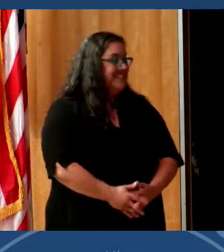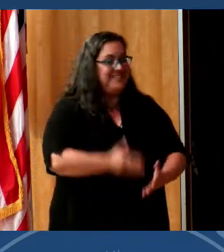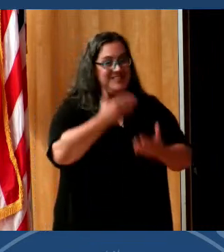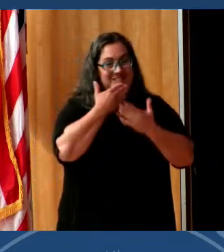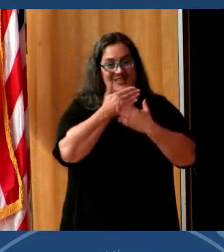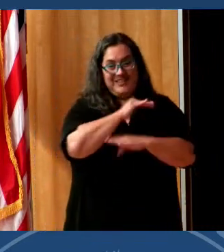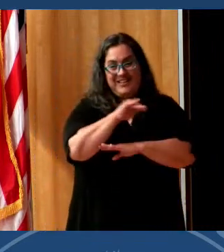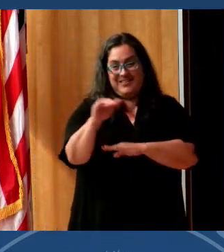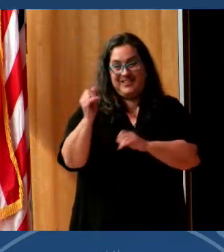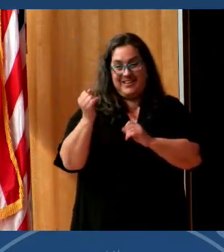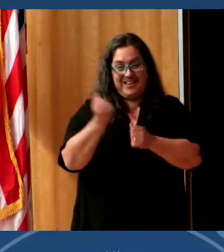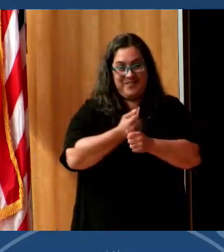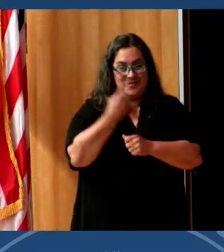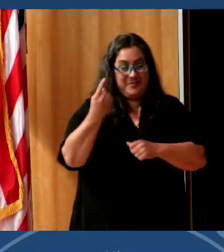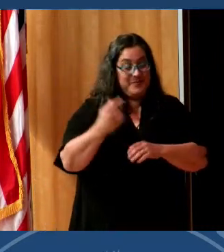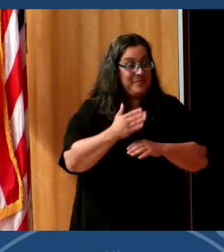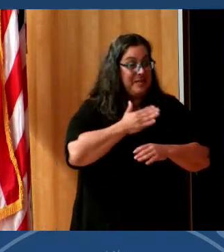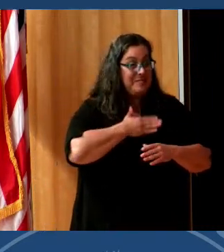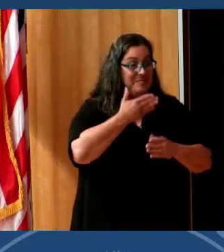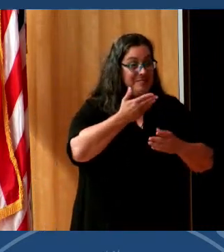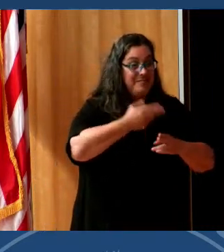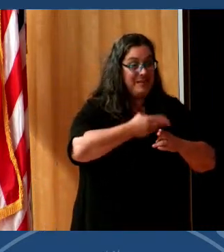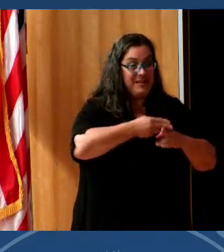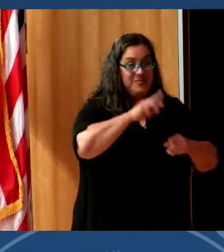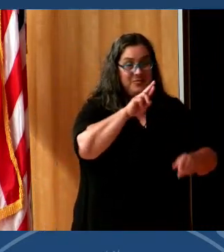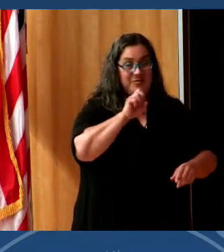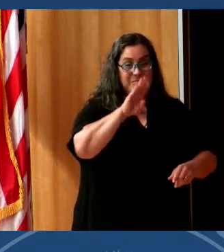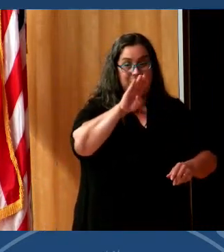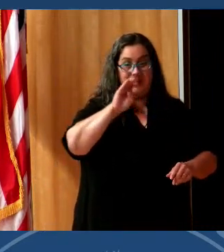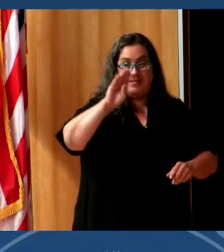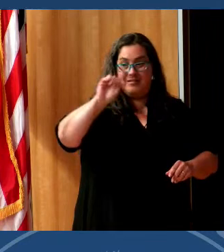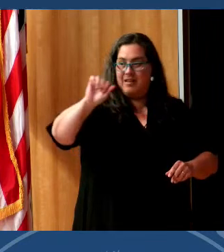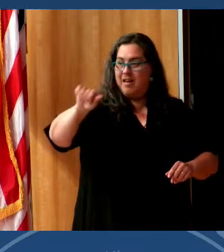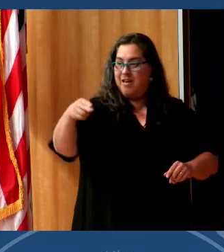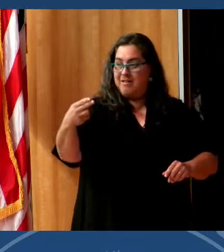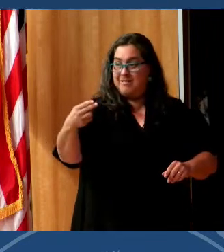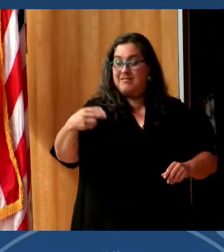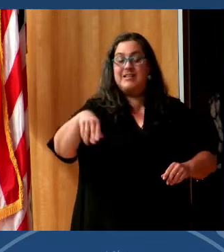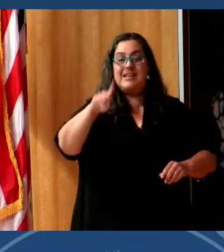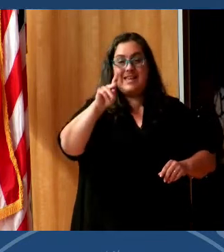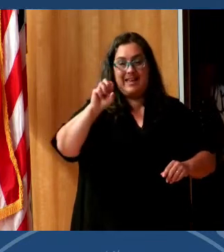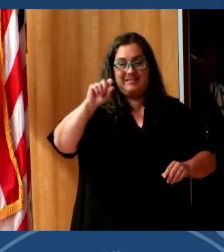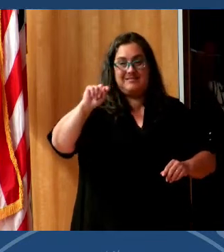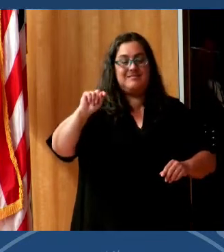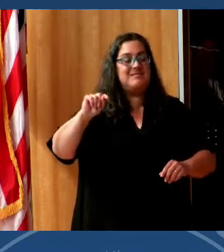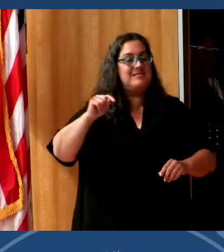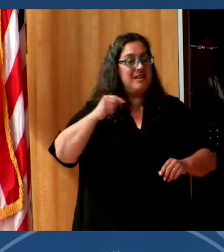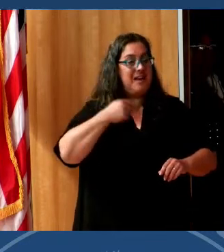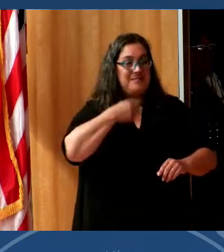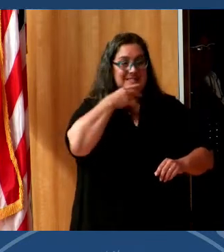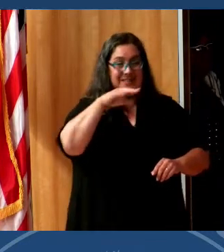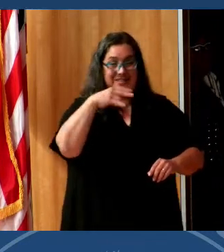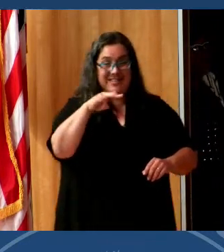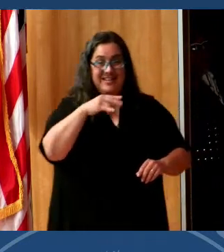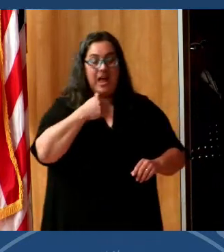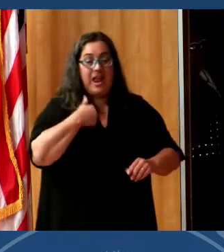Good evening, everyone. My name is Rebecca Kemp. I am 17 years old, and I'm a rising senior at Lake